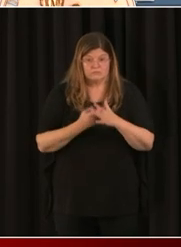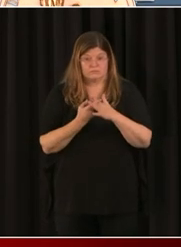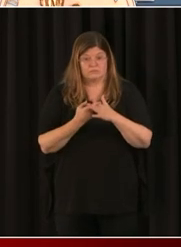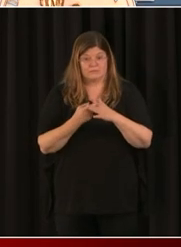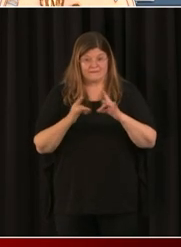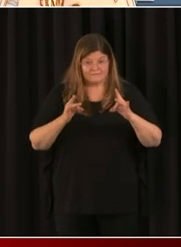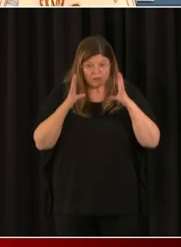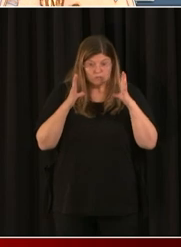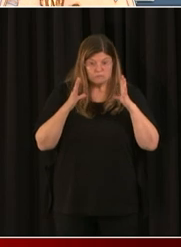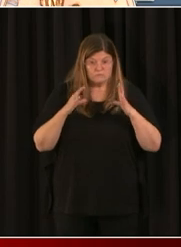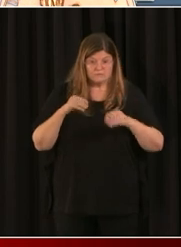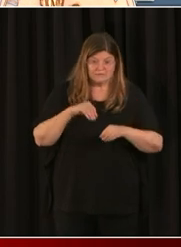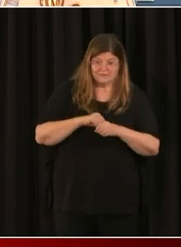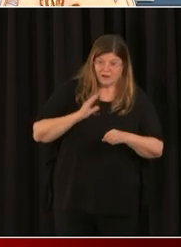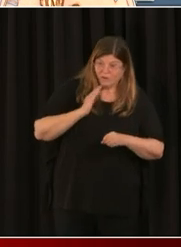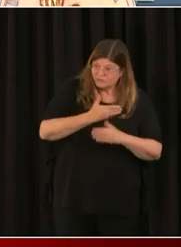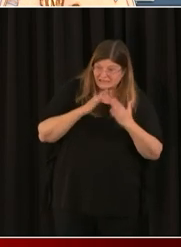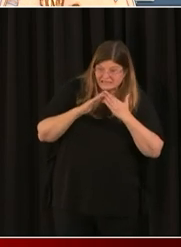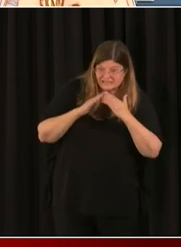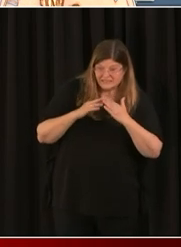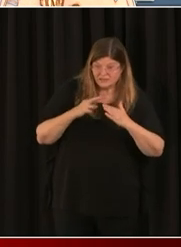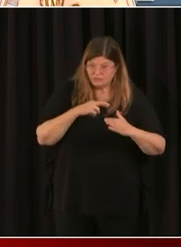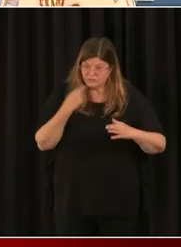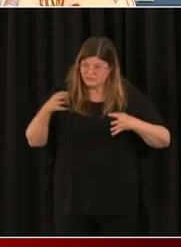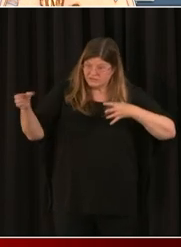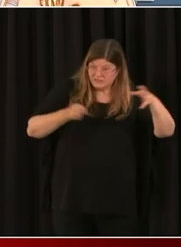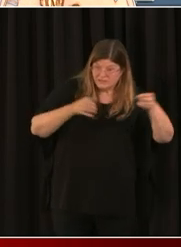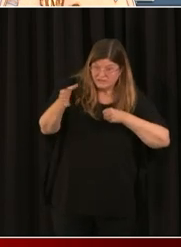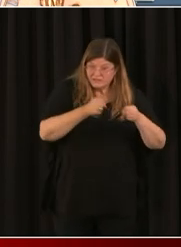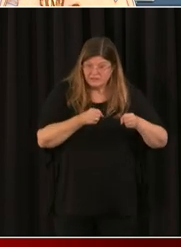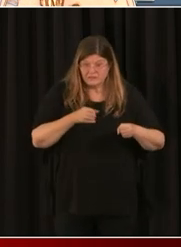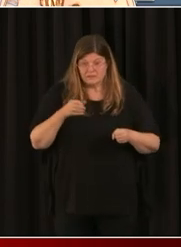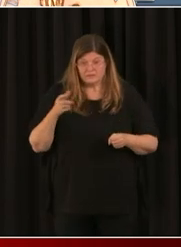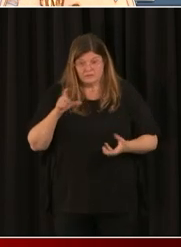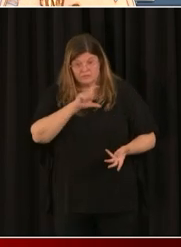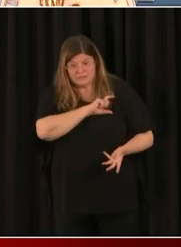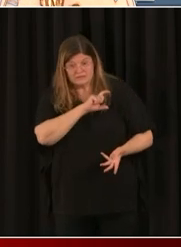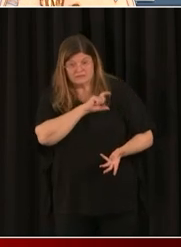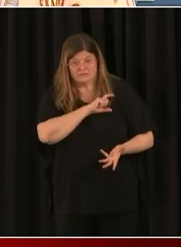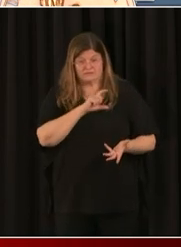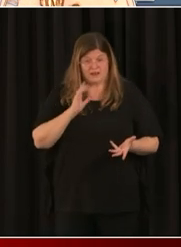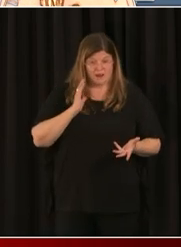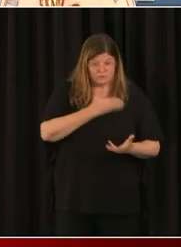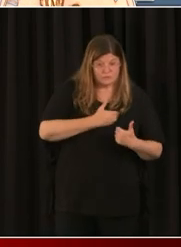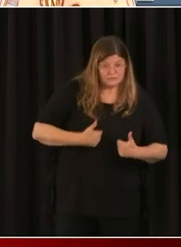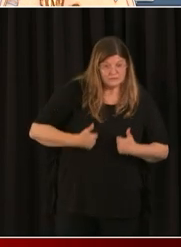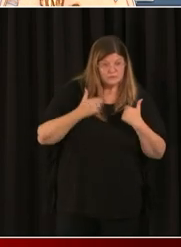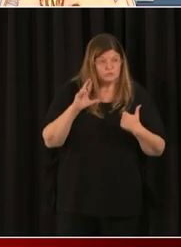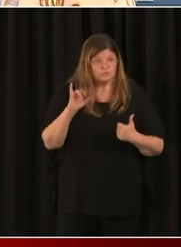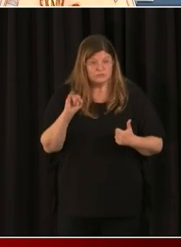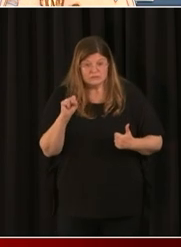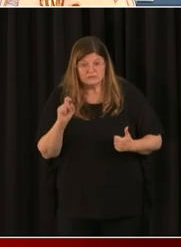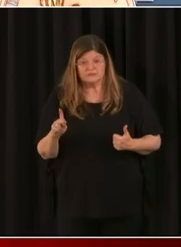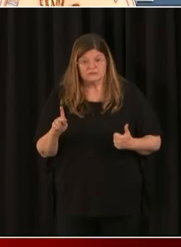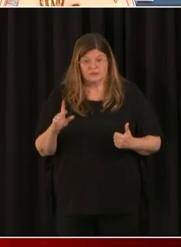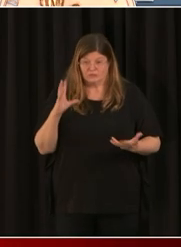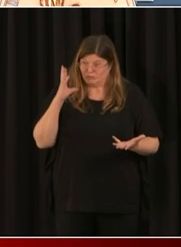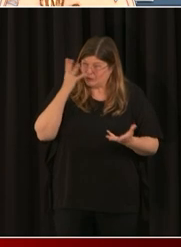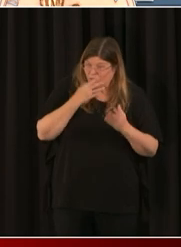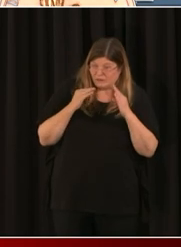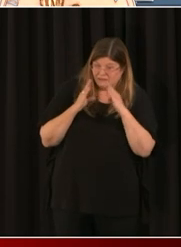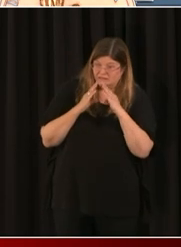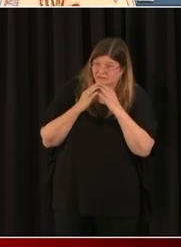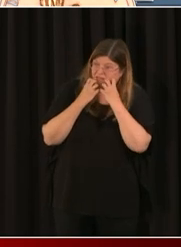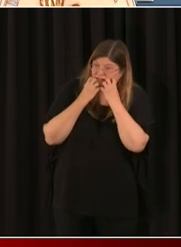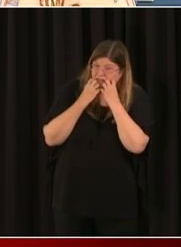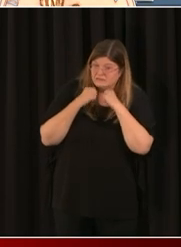our city at risk, to put these men and women in law enforcement at risk, our residents at risk, and our beautiful city at